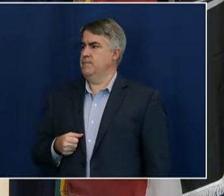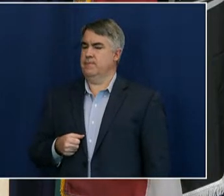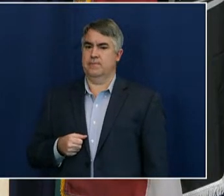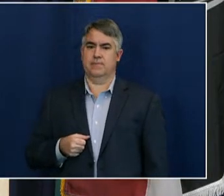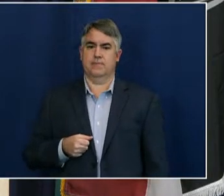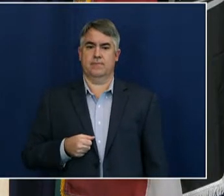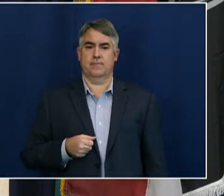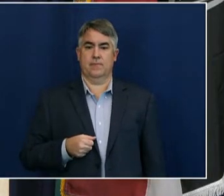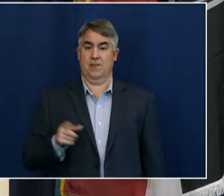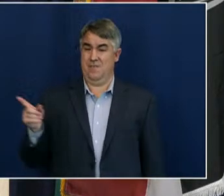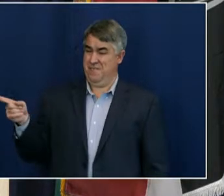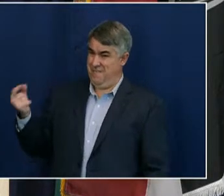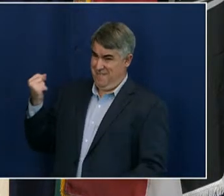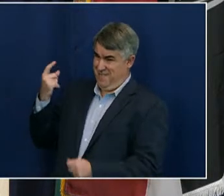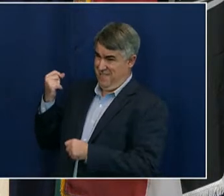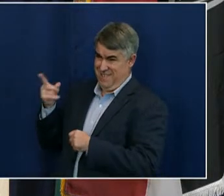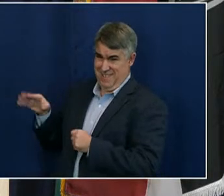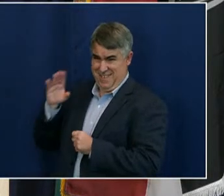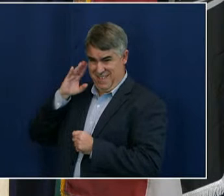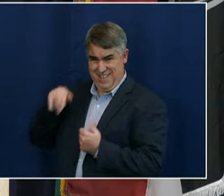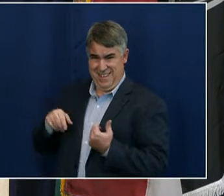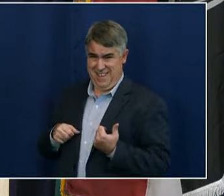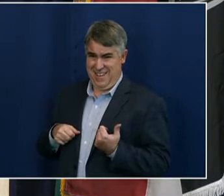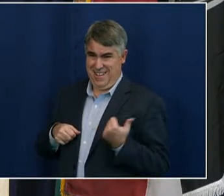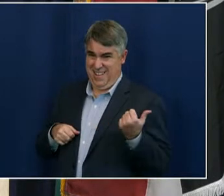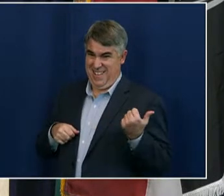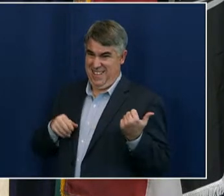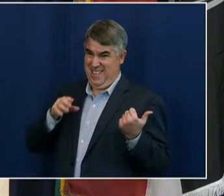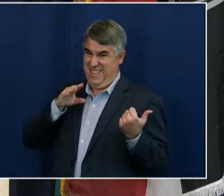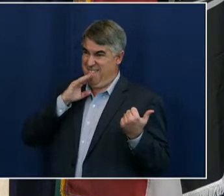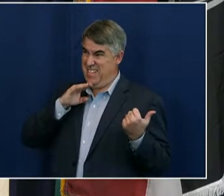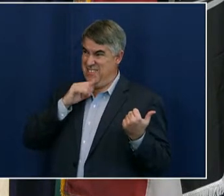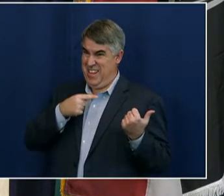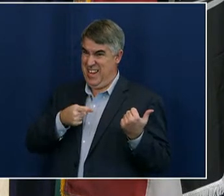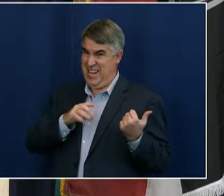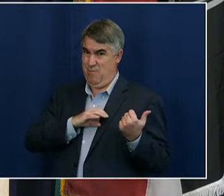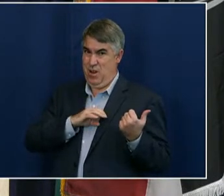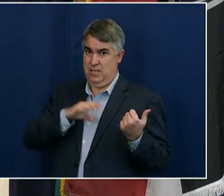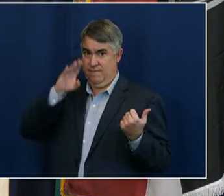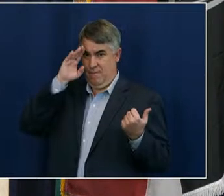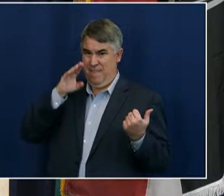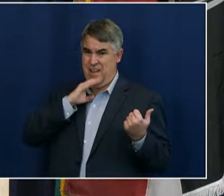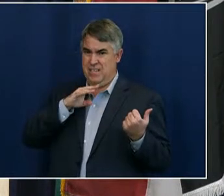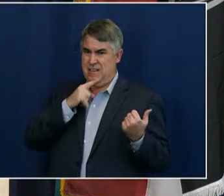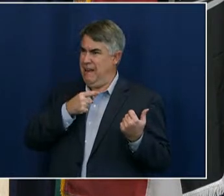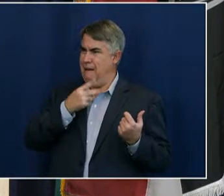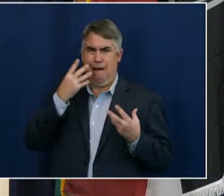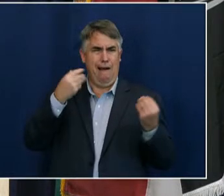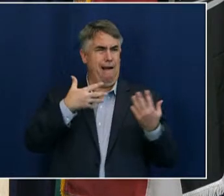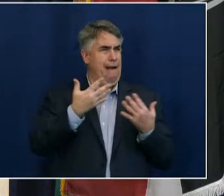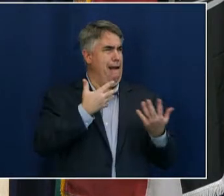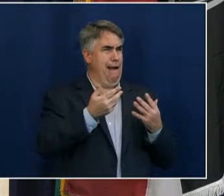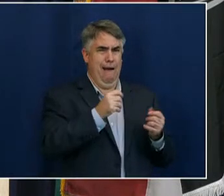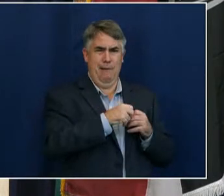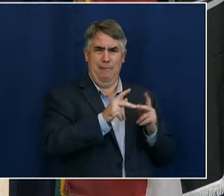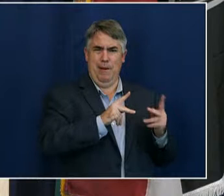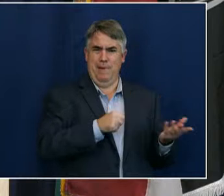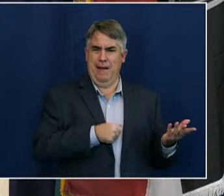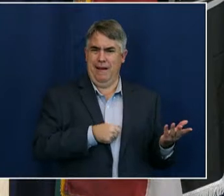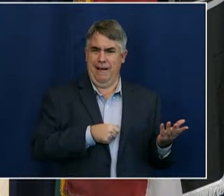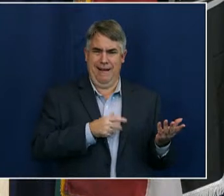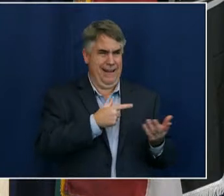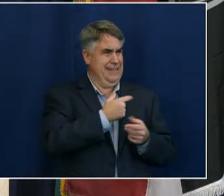you understand, sir, their frustration because they're going out, saving